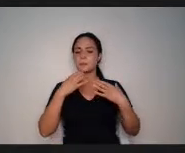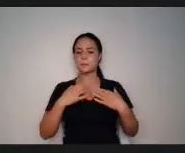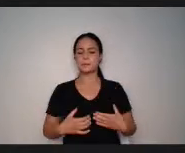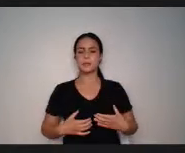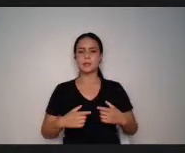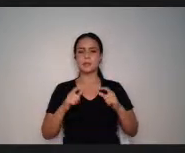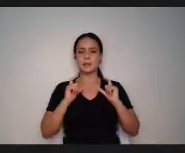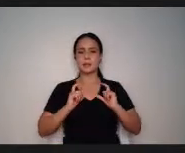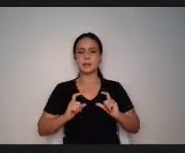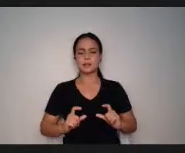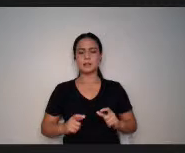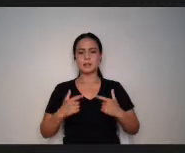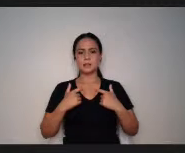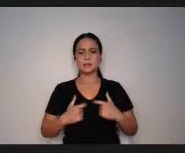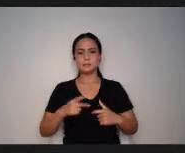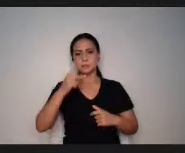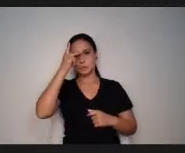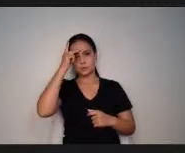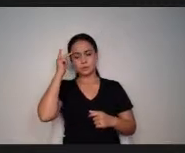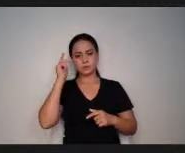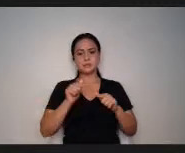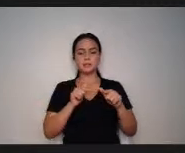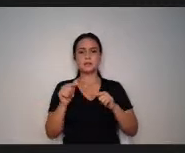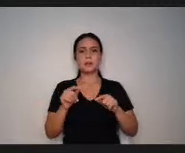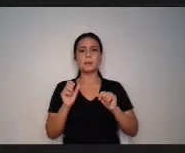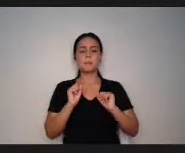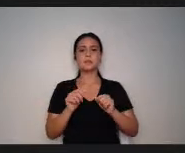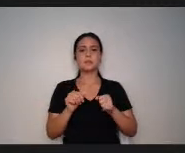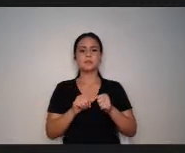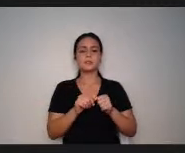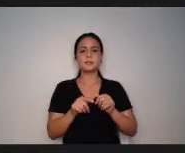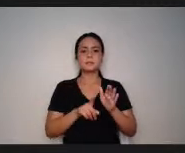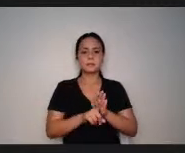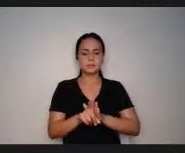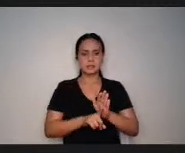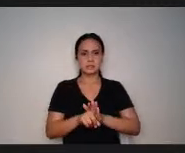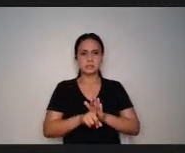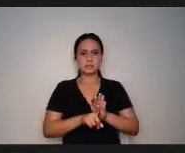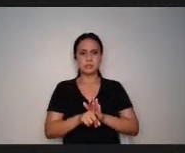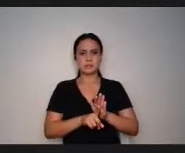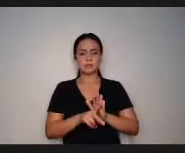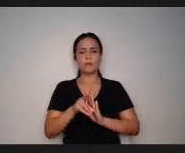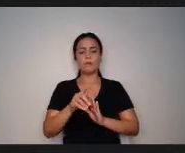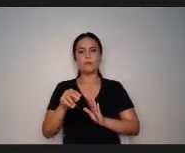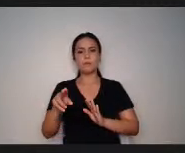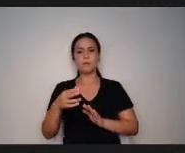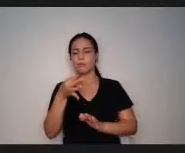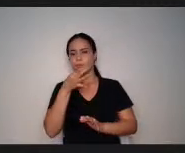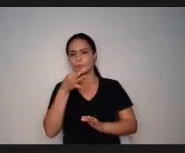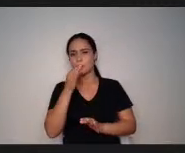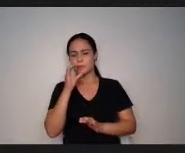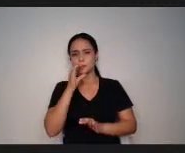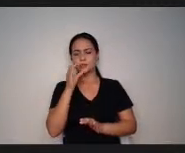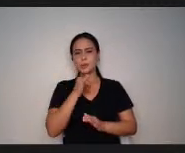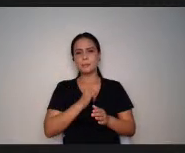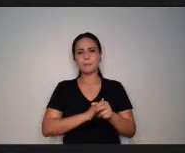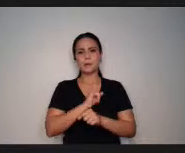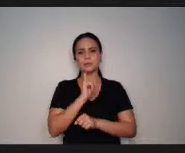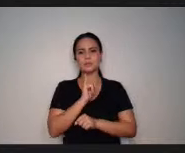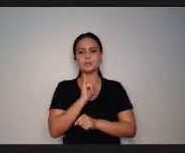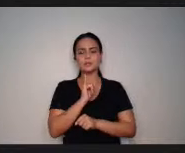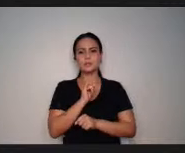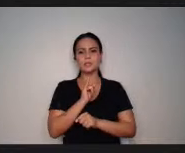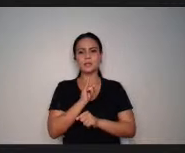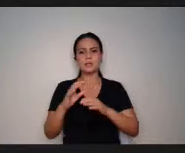research on well-being and healthy work. I'm going to mention briefly the importance of scientific intervention